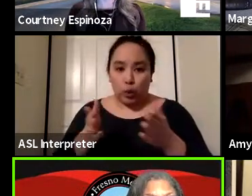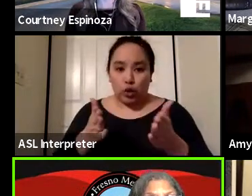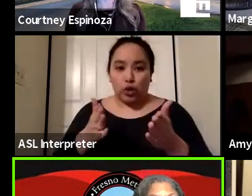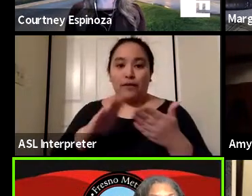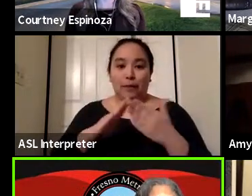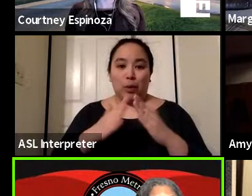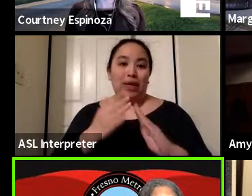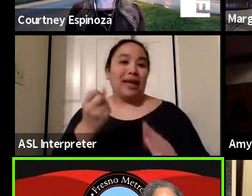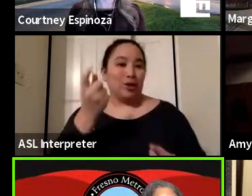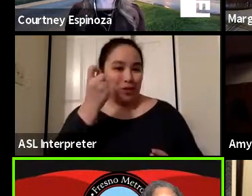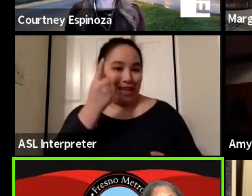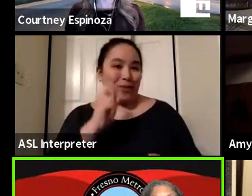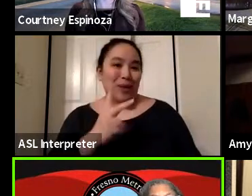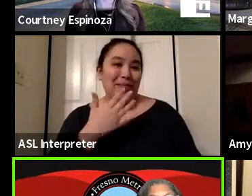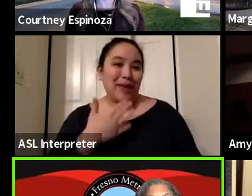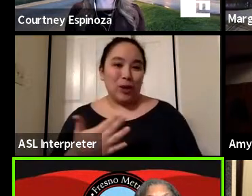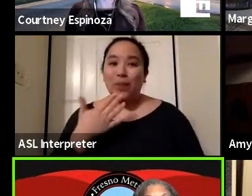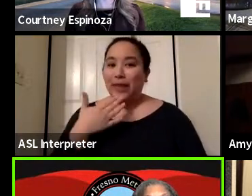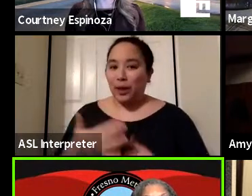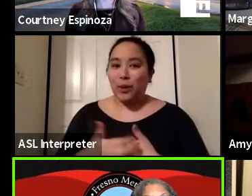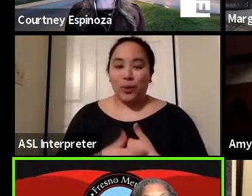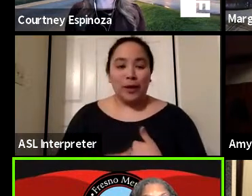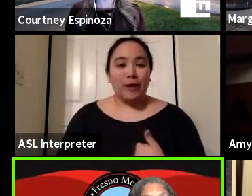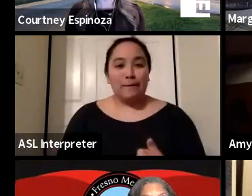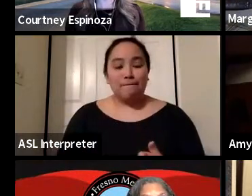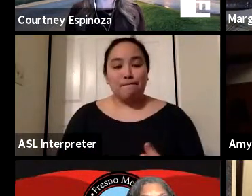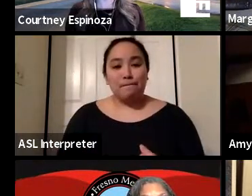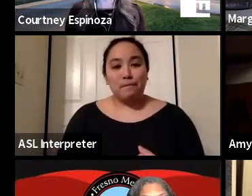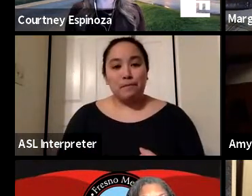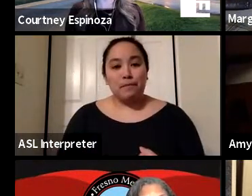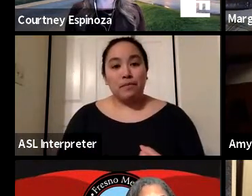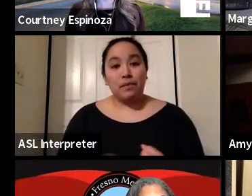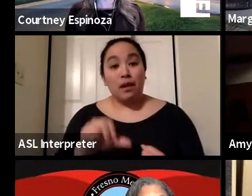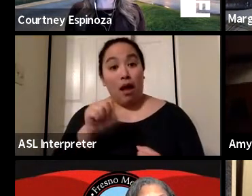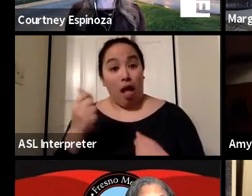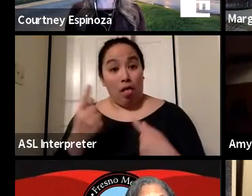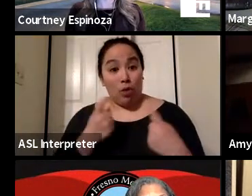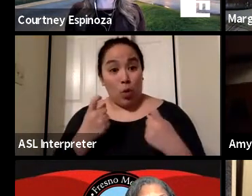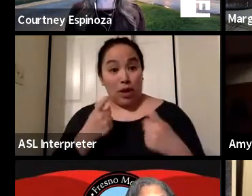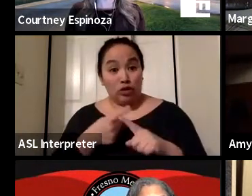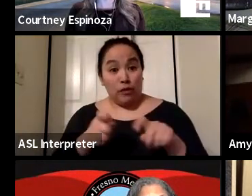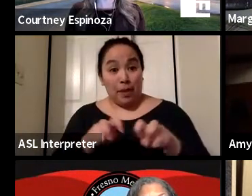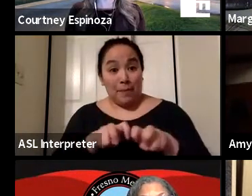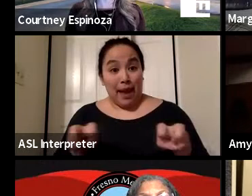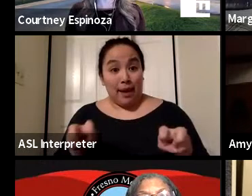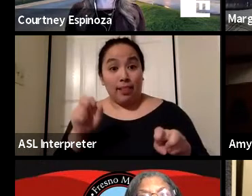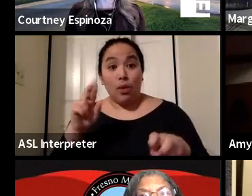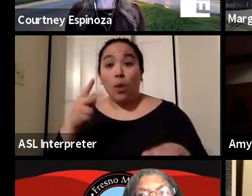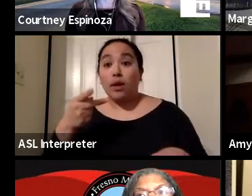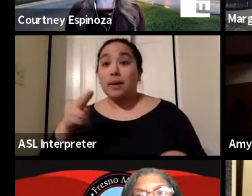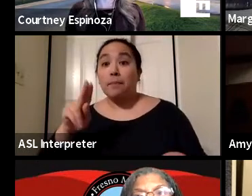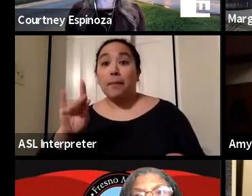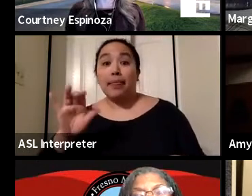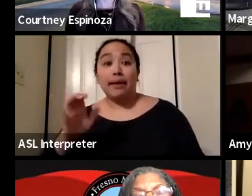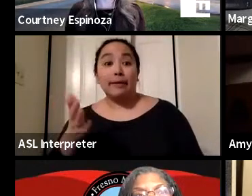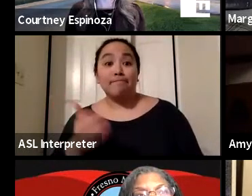Understood. Thank you. Any other questions from the panel or the public?